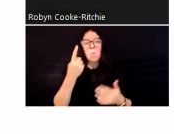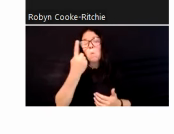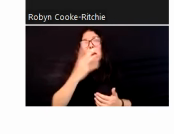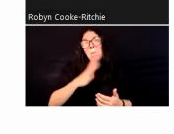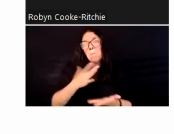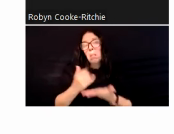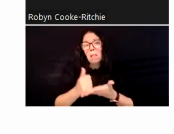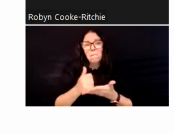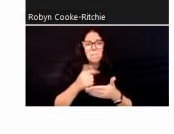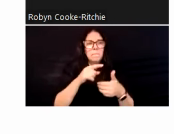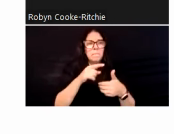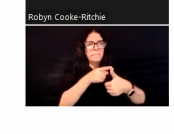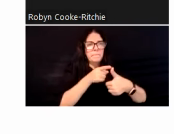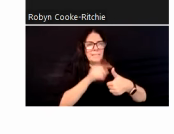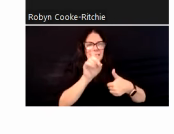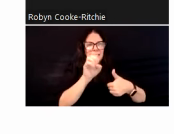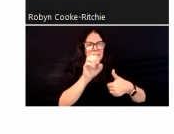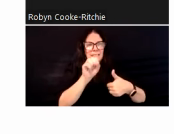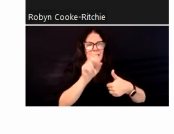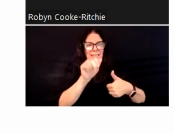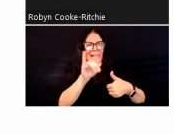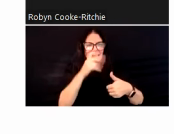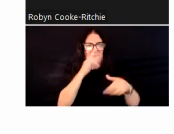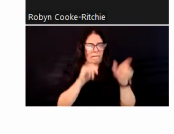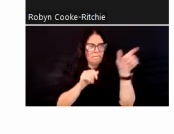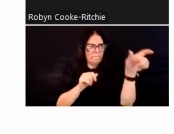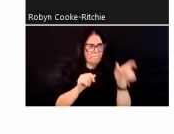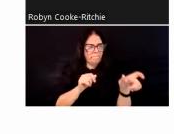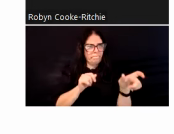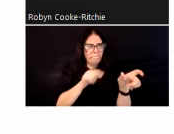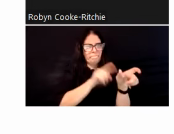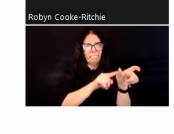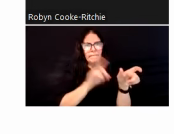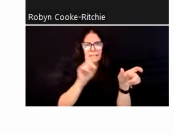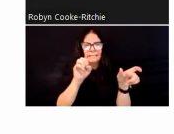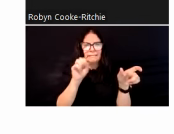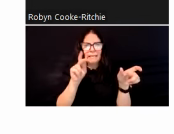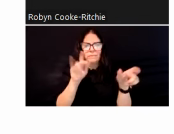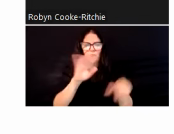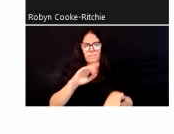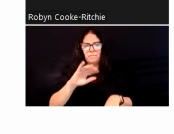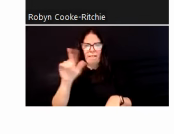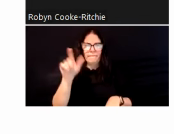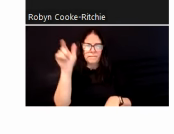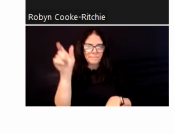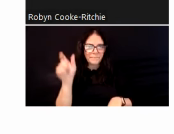aids. These are just exactly what they sound like. They're short, usually 8.5 by